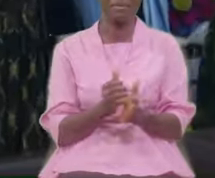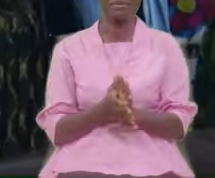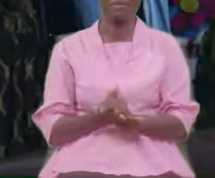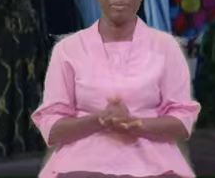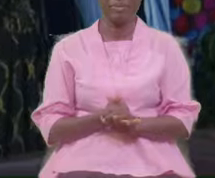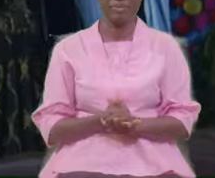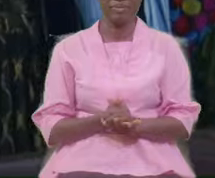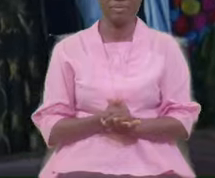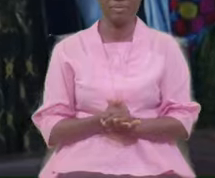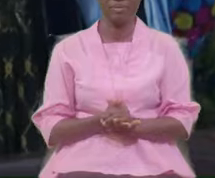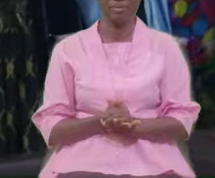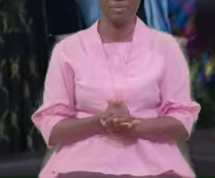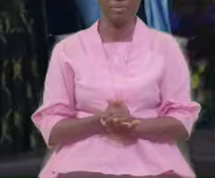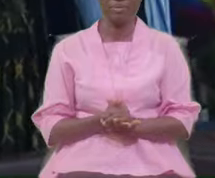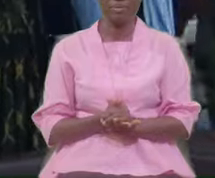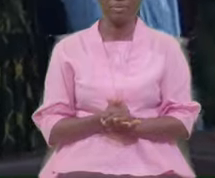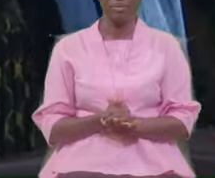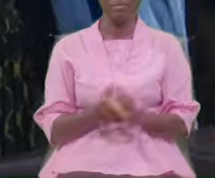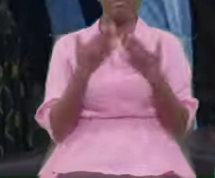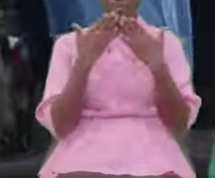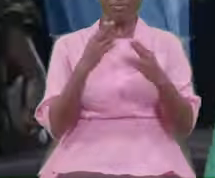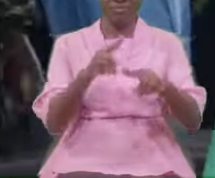everybody Thank you you